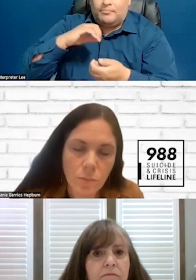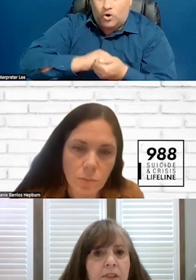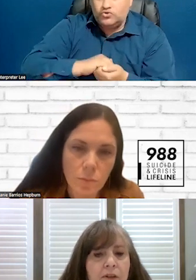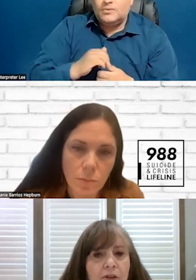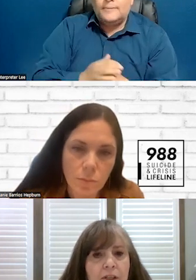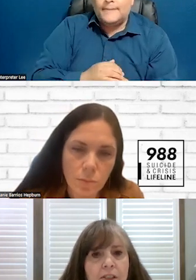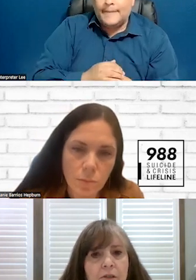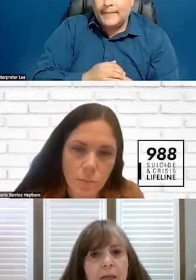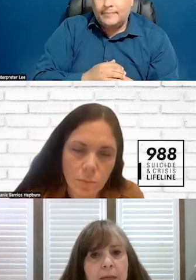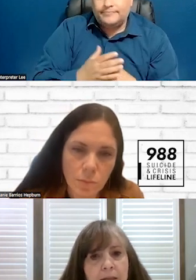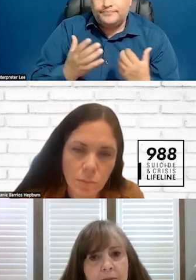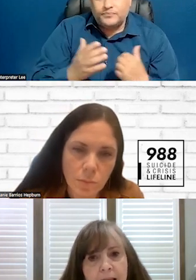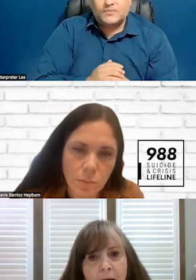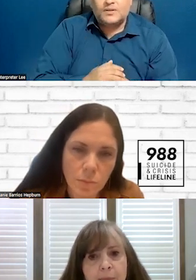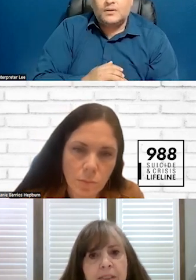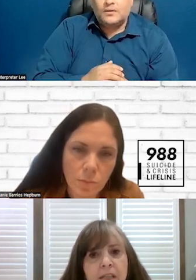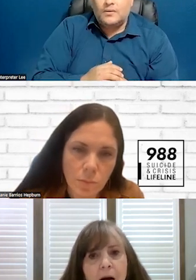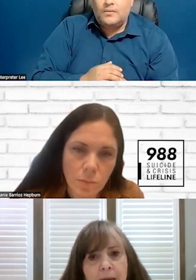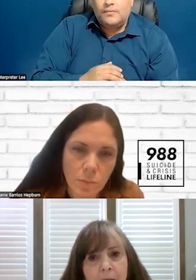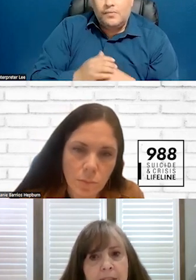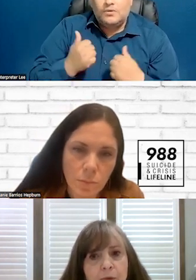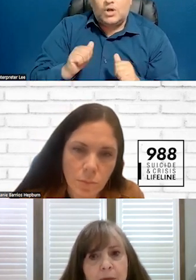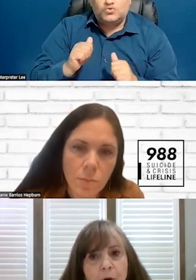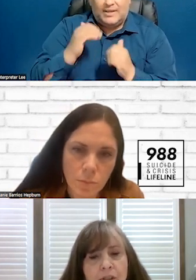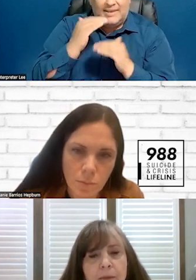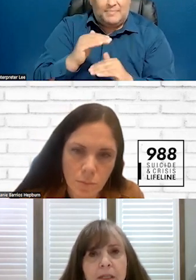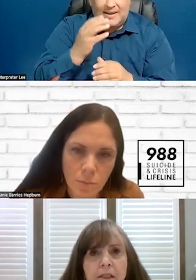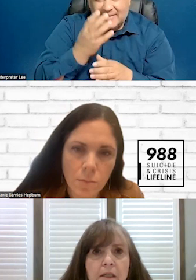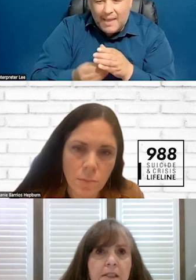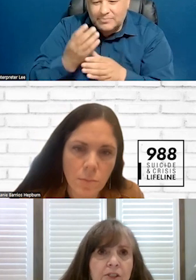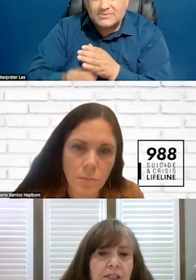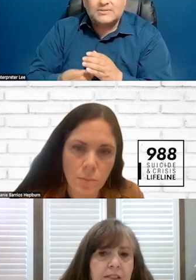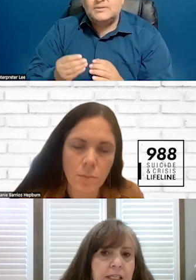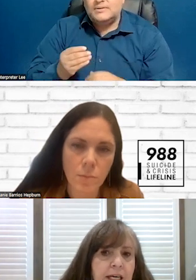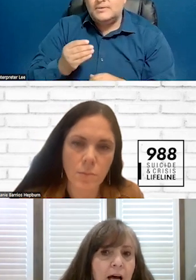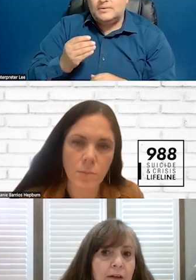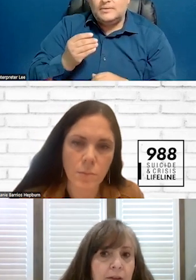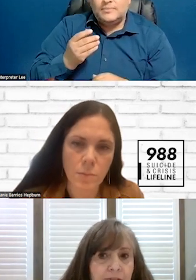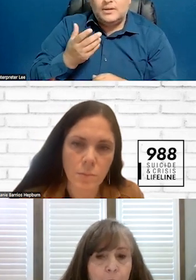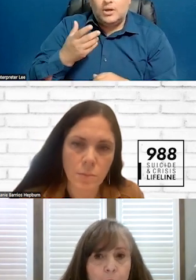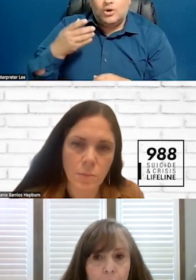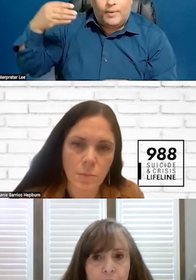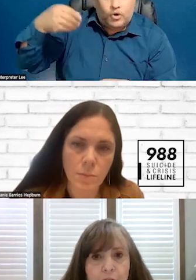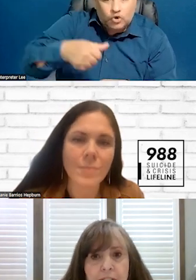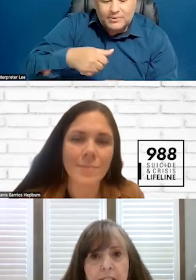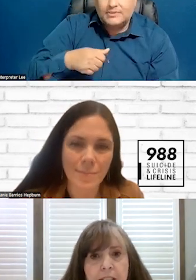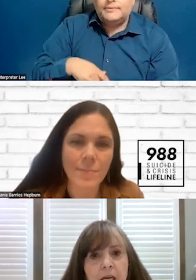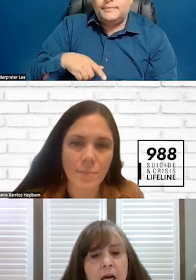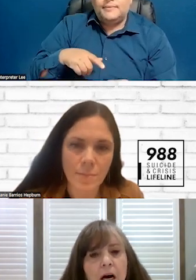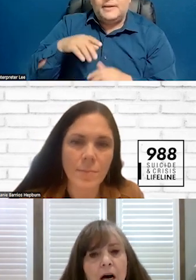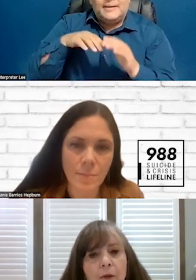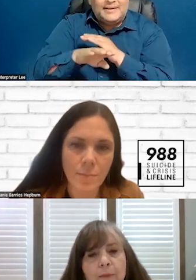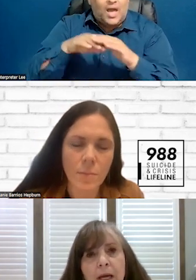stopping, they're looking to limit gaps, stop gaps in reimbursement, such as in and out of network